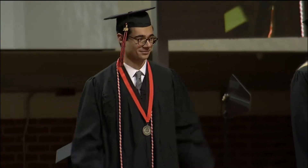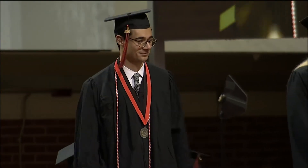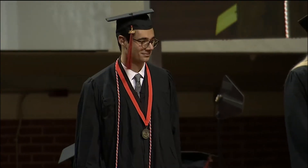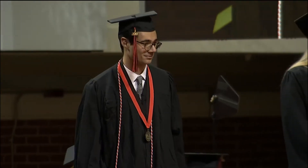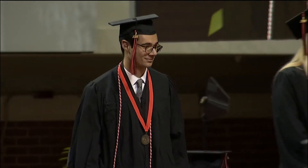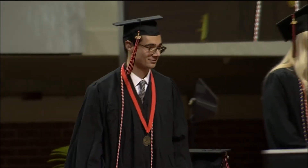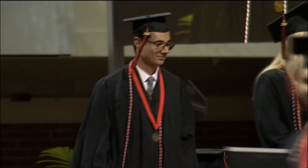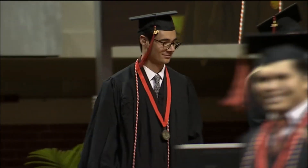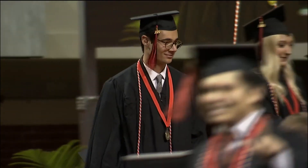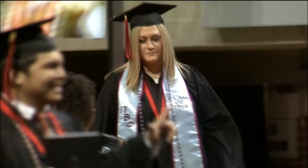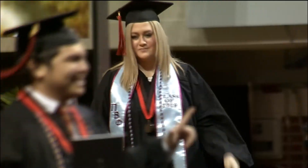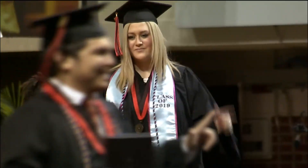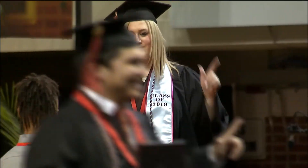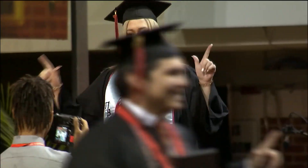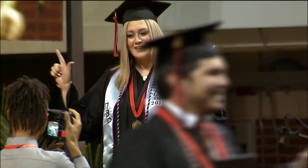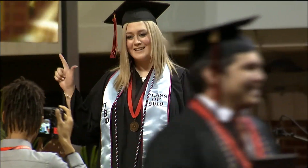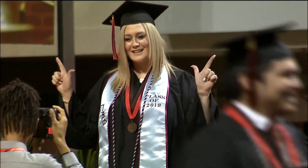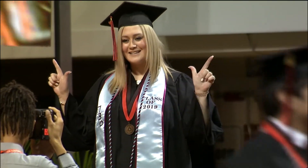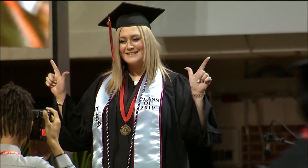Harrison Greer.